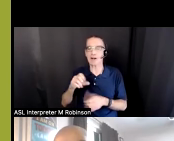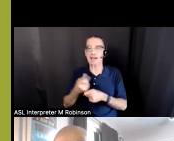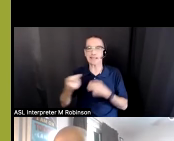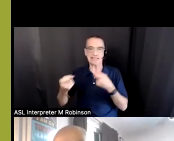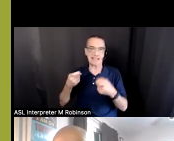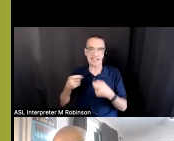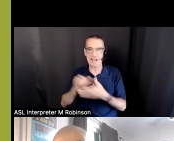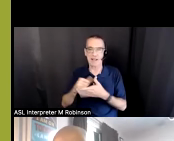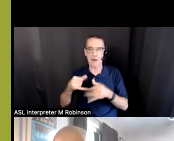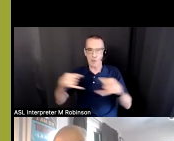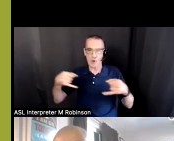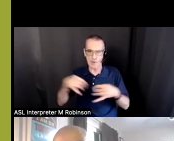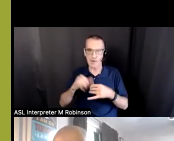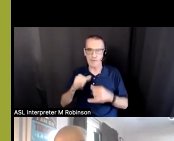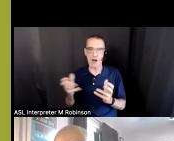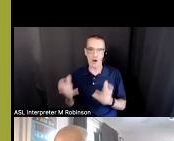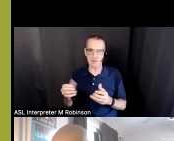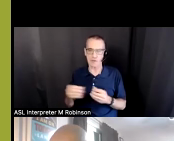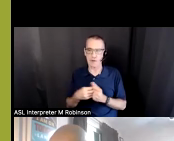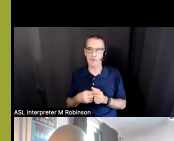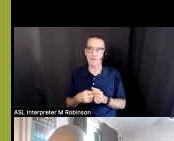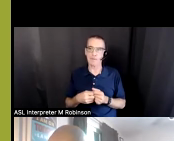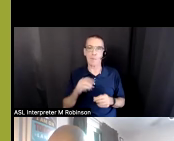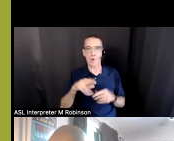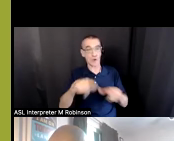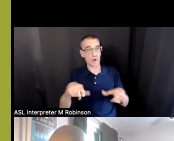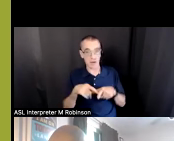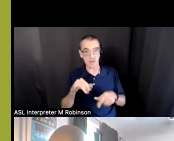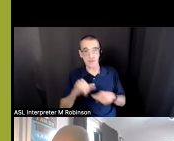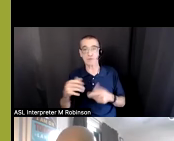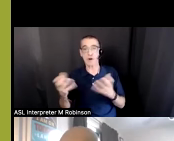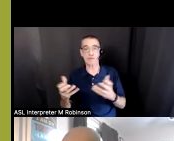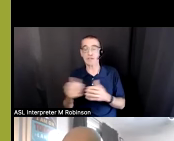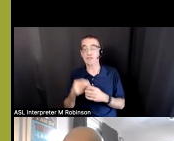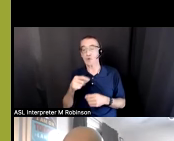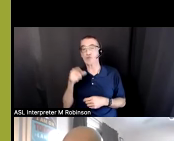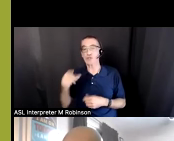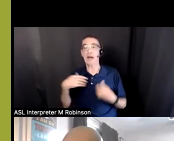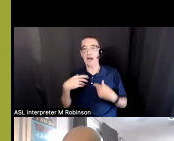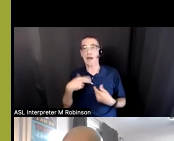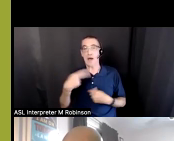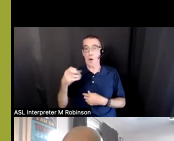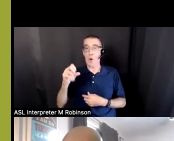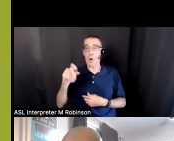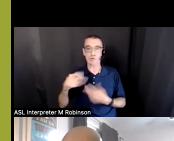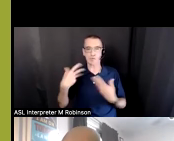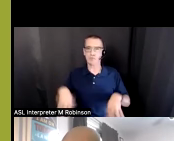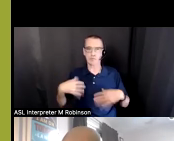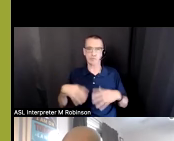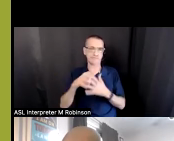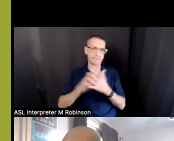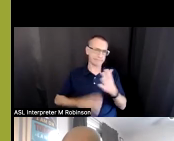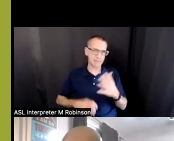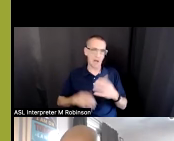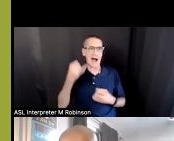the parameters of the conversation, nor dictate the location of those conversations. So she had a host of concrete ideas in the